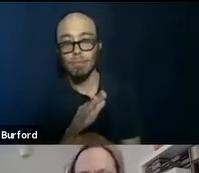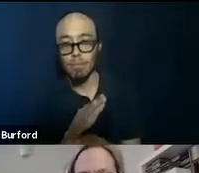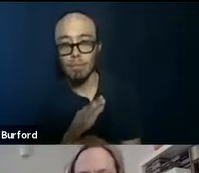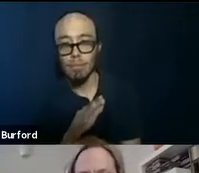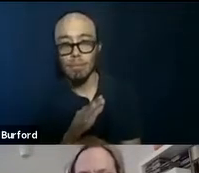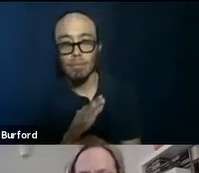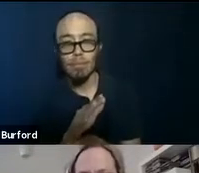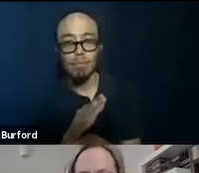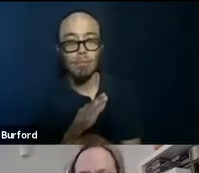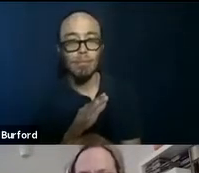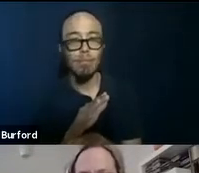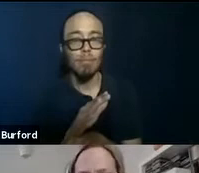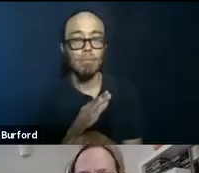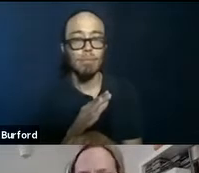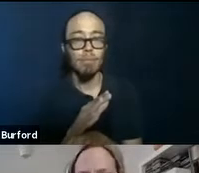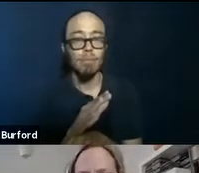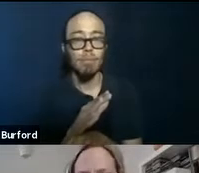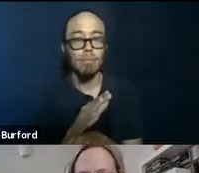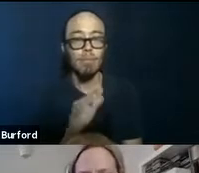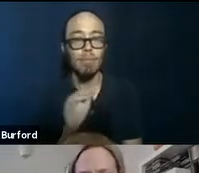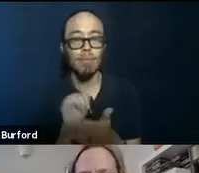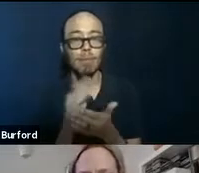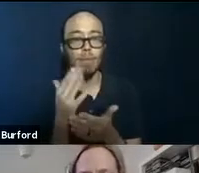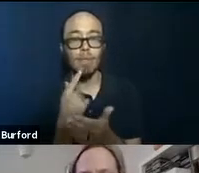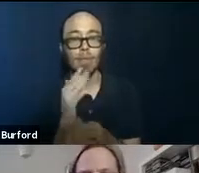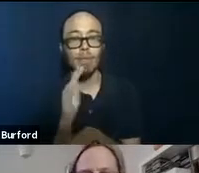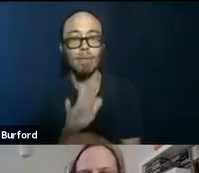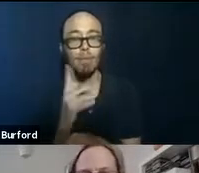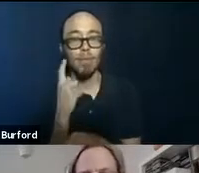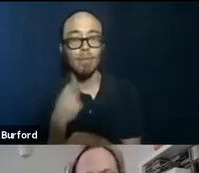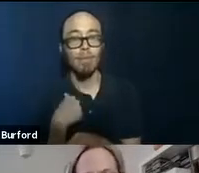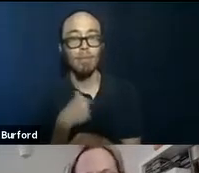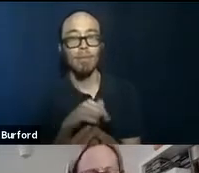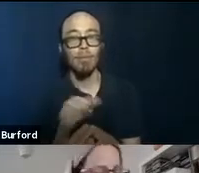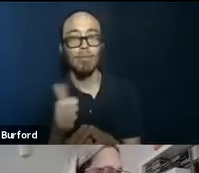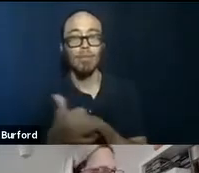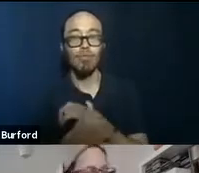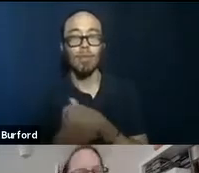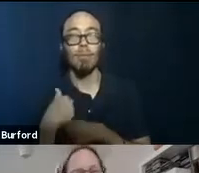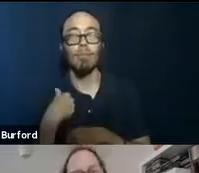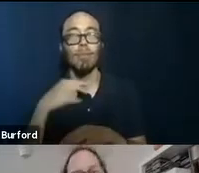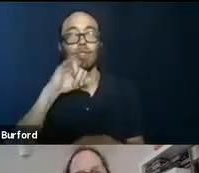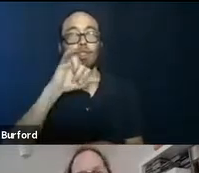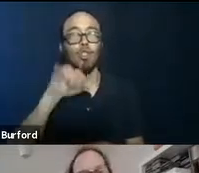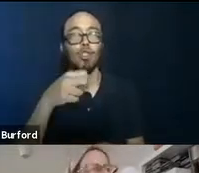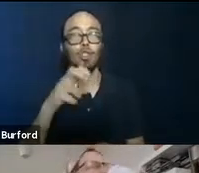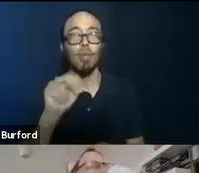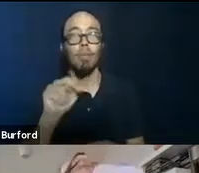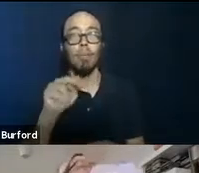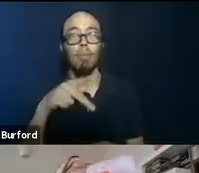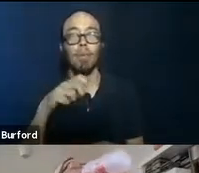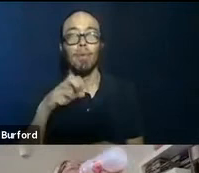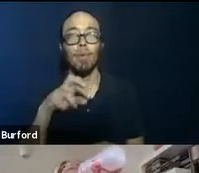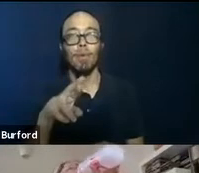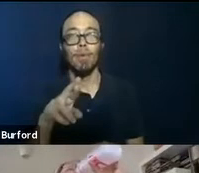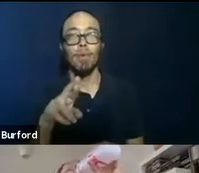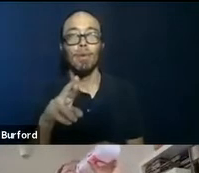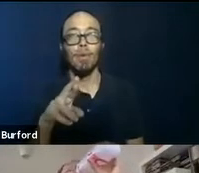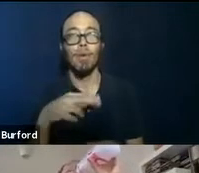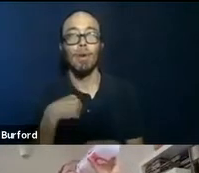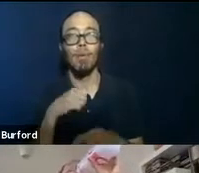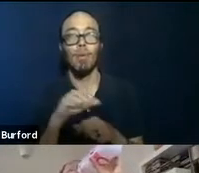hours, and that's why I say good afternoon to everybody. My name is Jean-Pierre, and I am working for